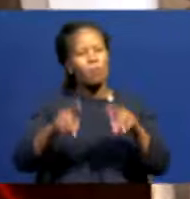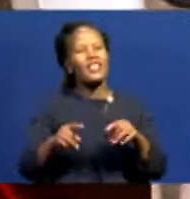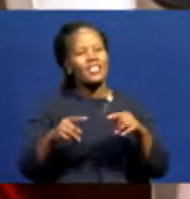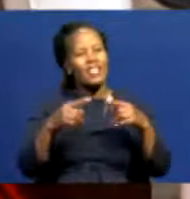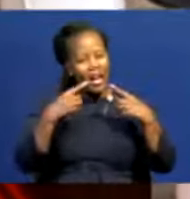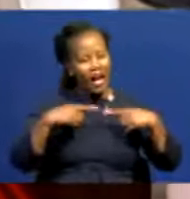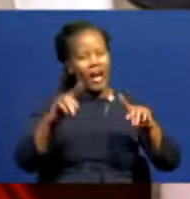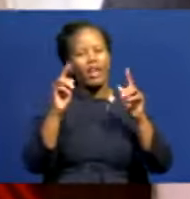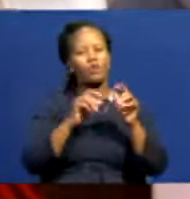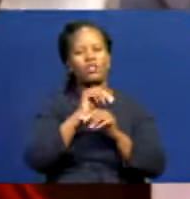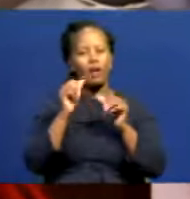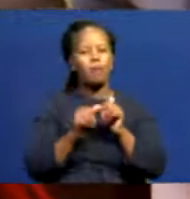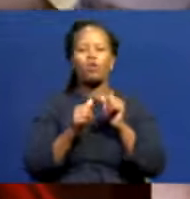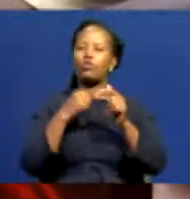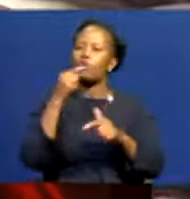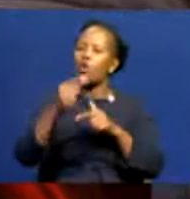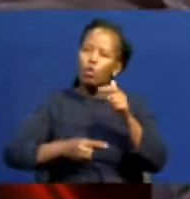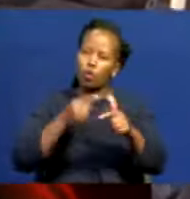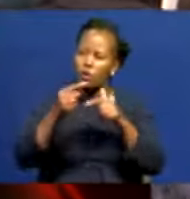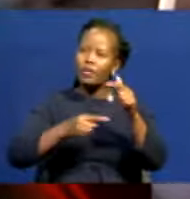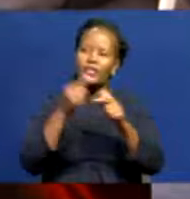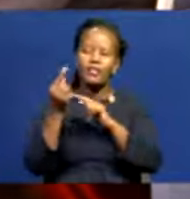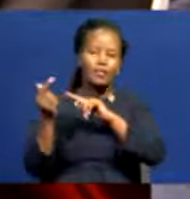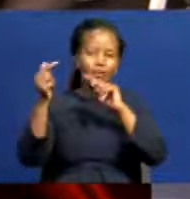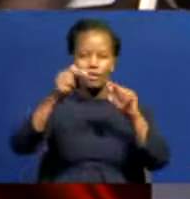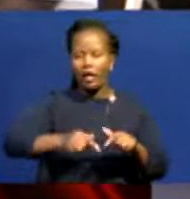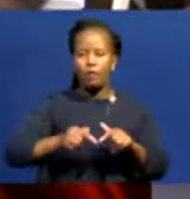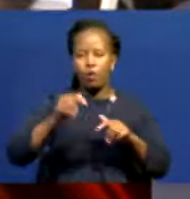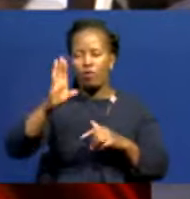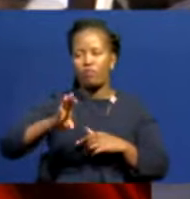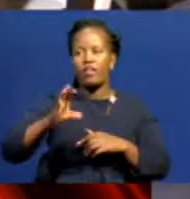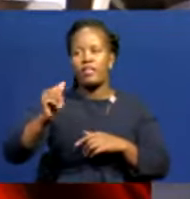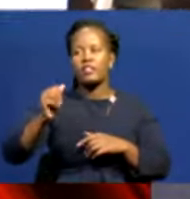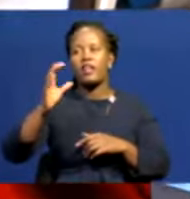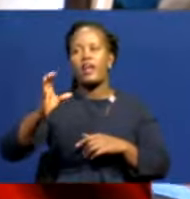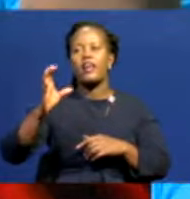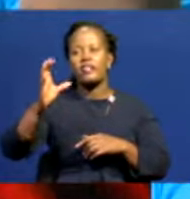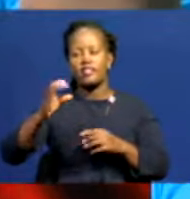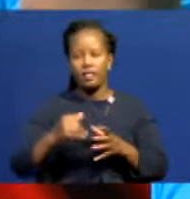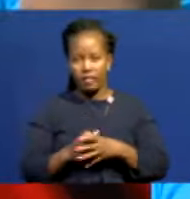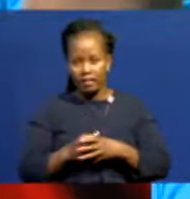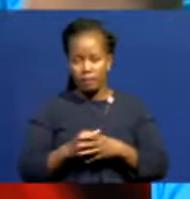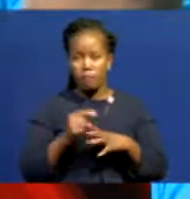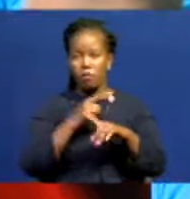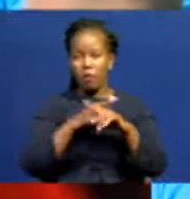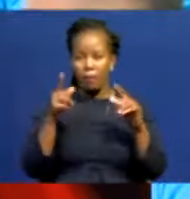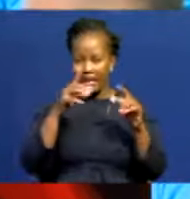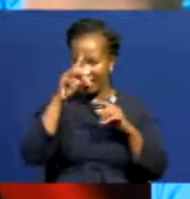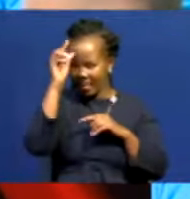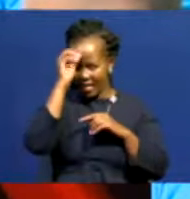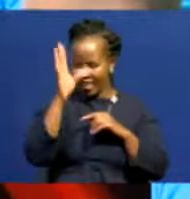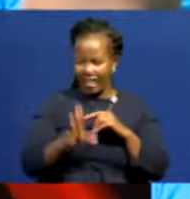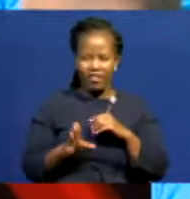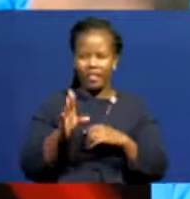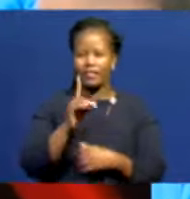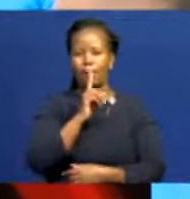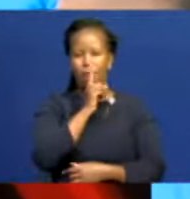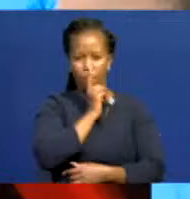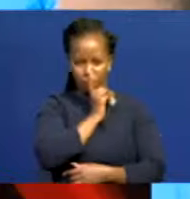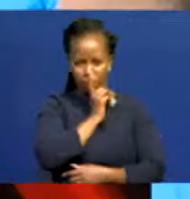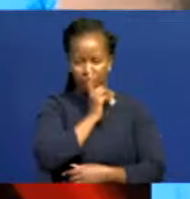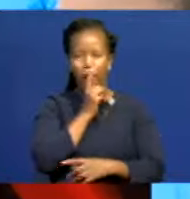the continued raid by the anti-graft body in Vihiga County offices. However, the governor kept off the topic and